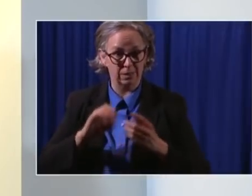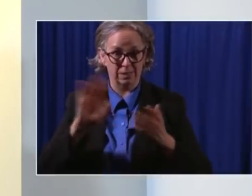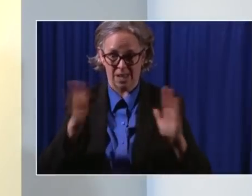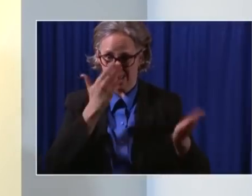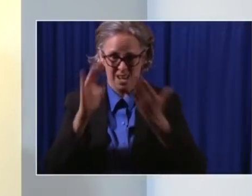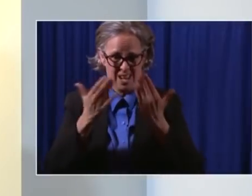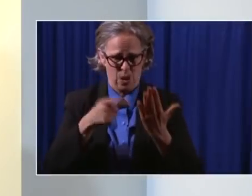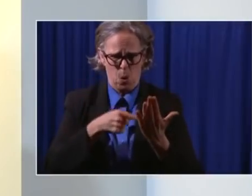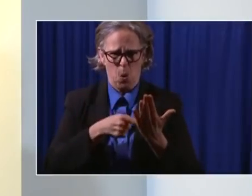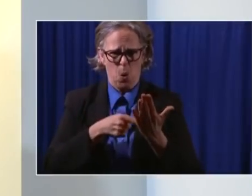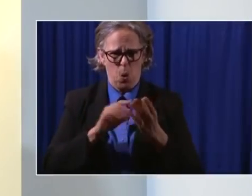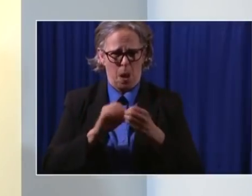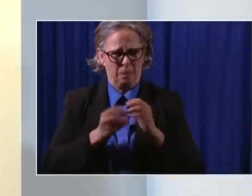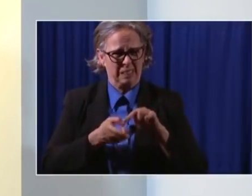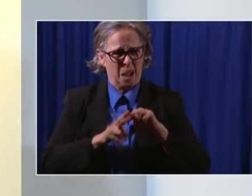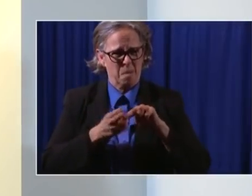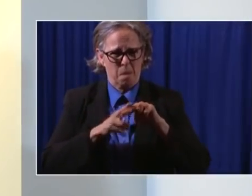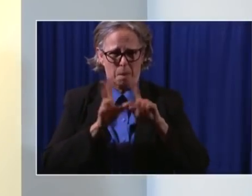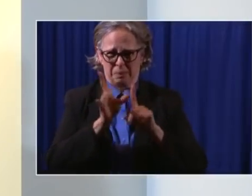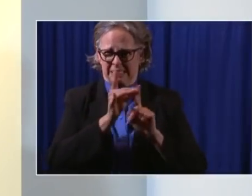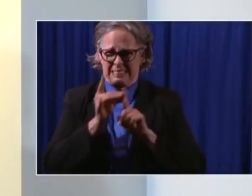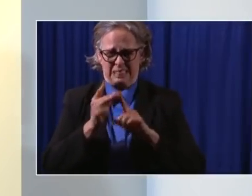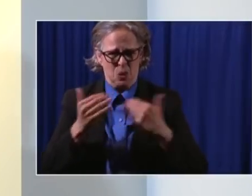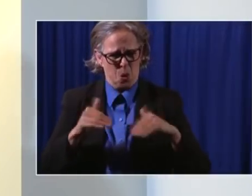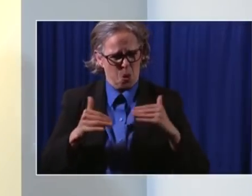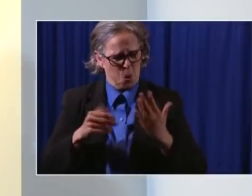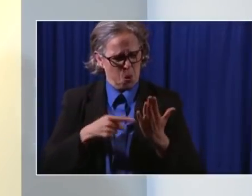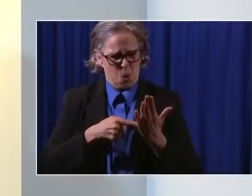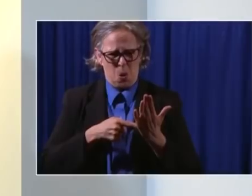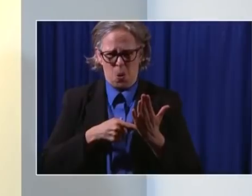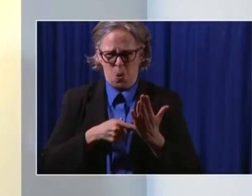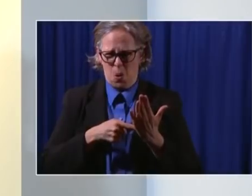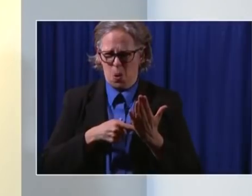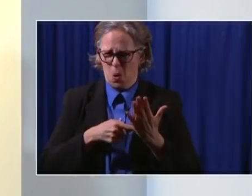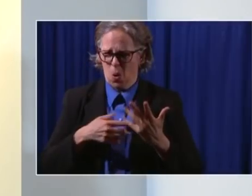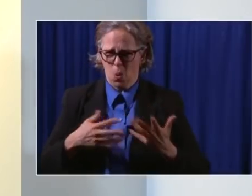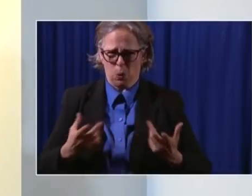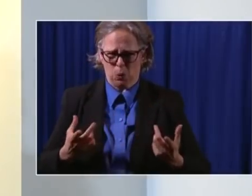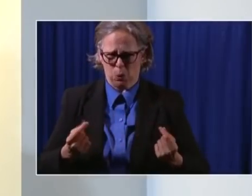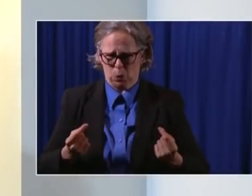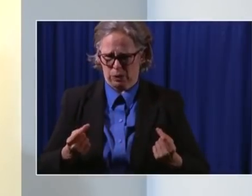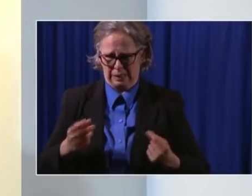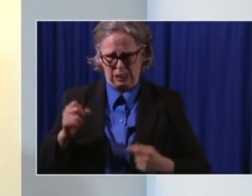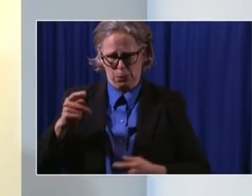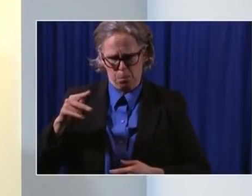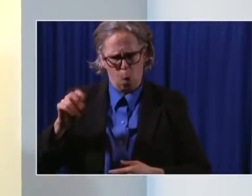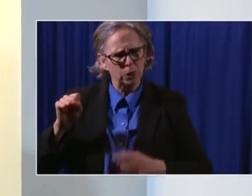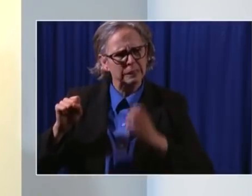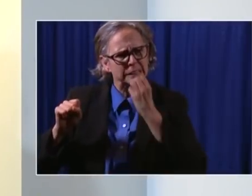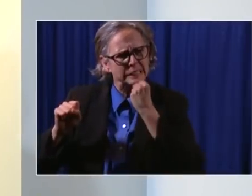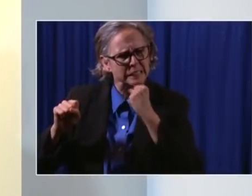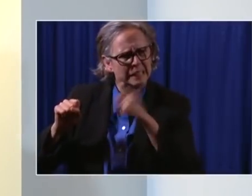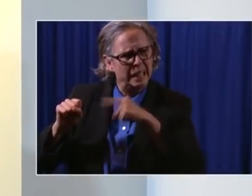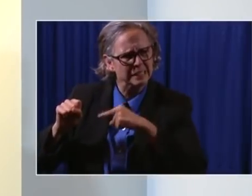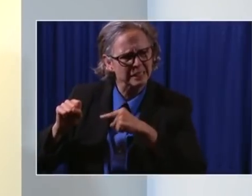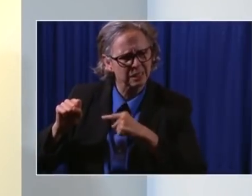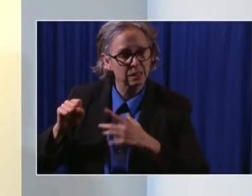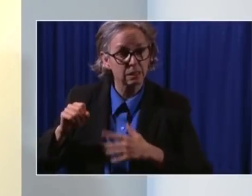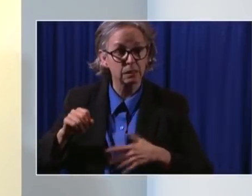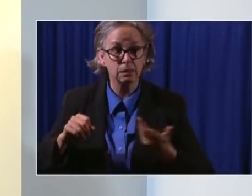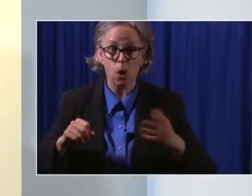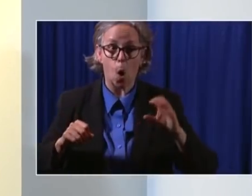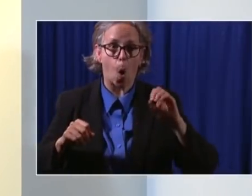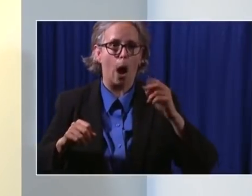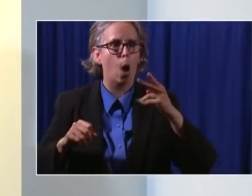state. So we're trying to balance the fact that we know sports are an integral part of Ohioans' lives, that